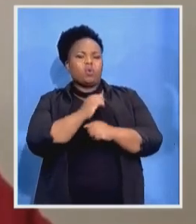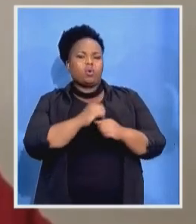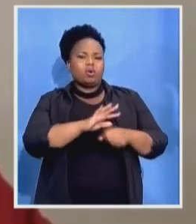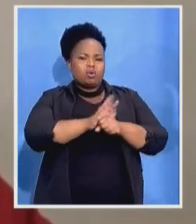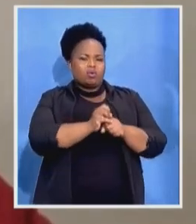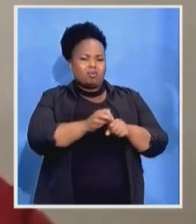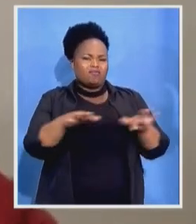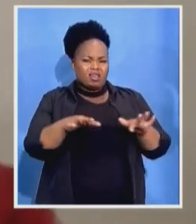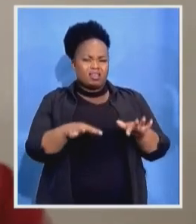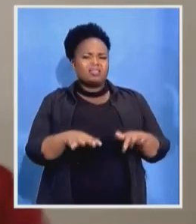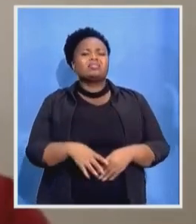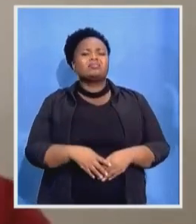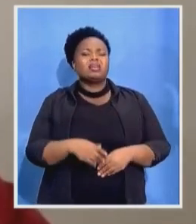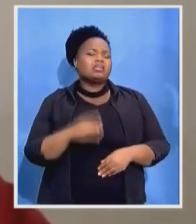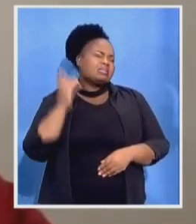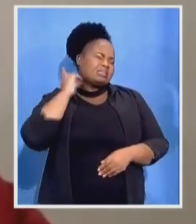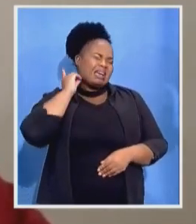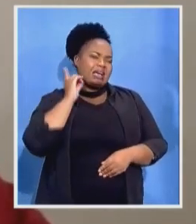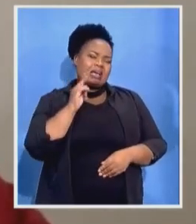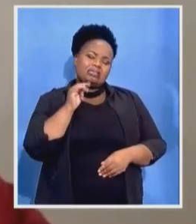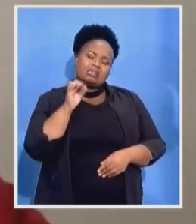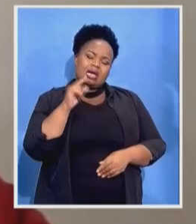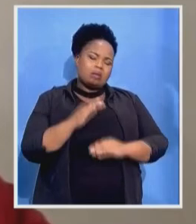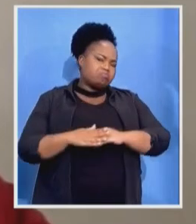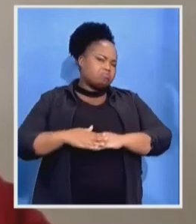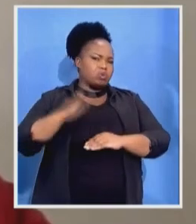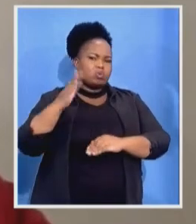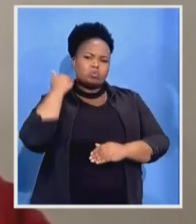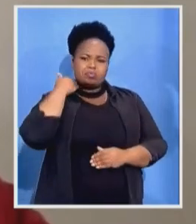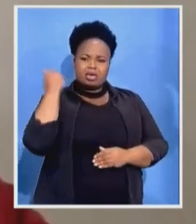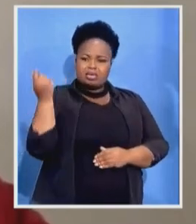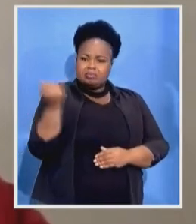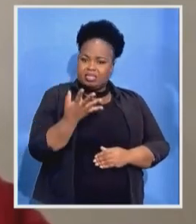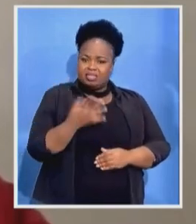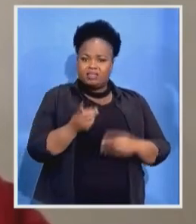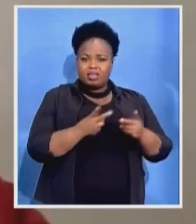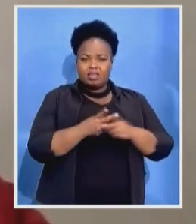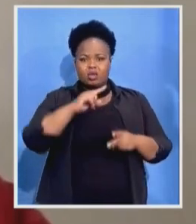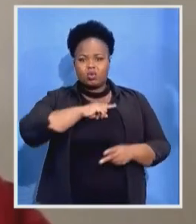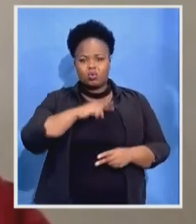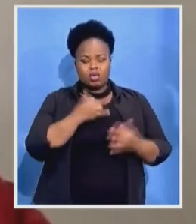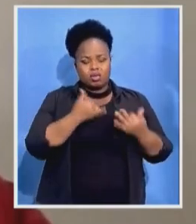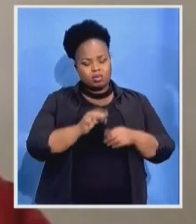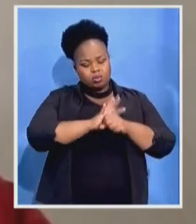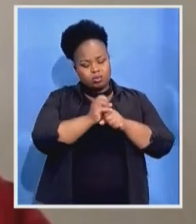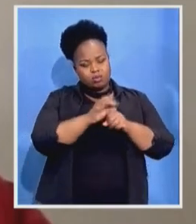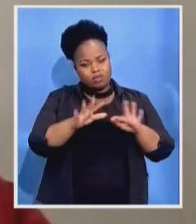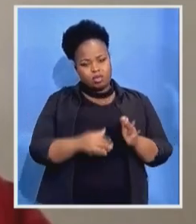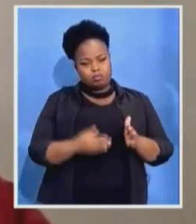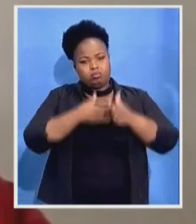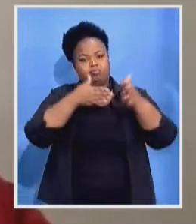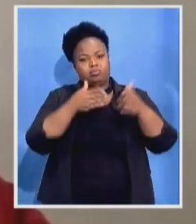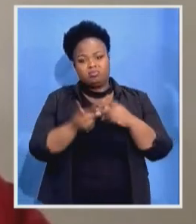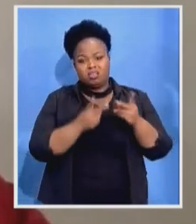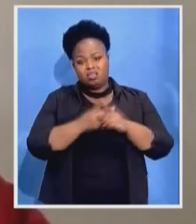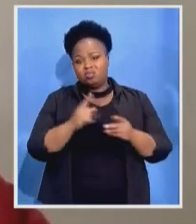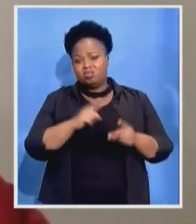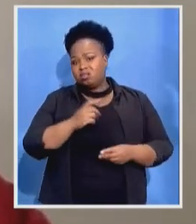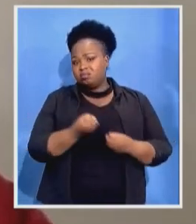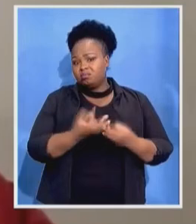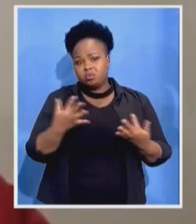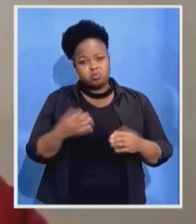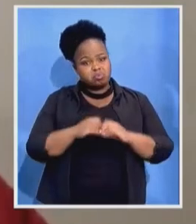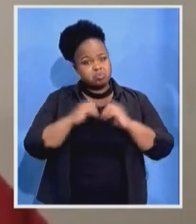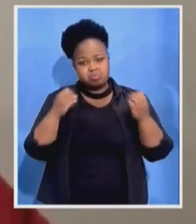from exploiting the COVID-19 lockdown regulations when most organizations and individuals shifted to the